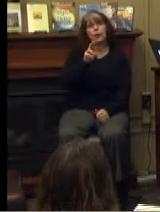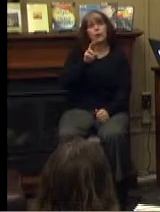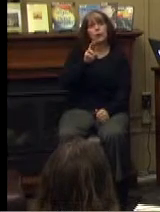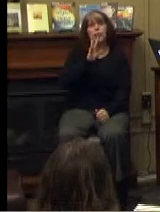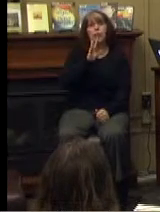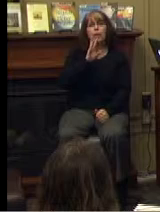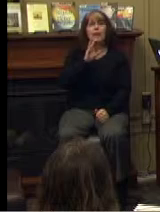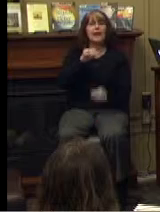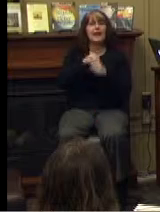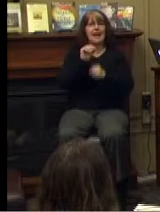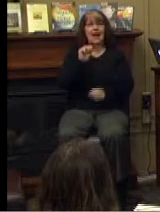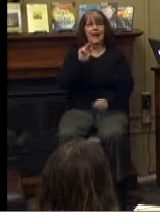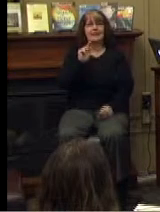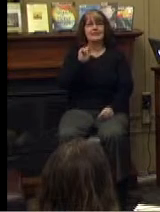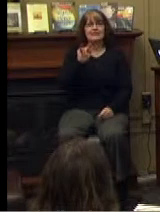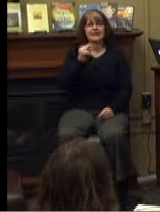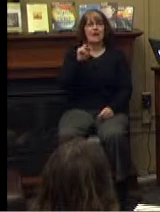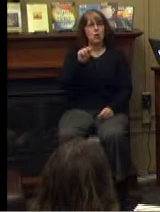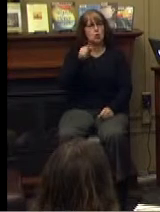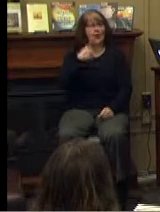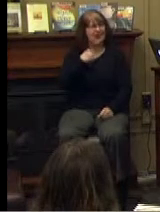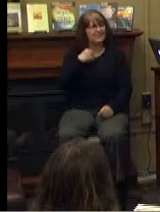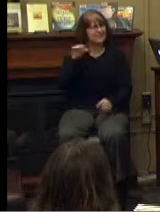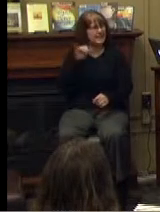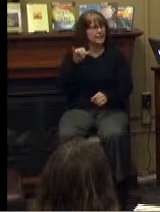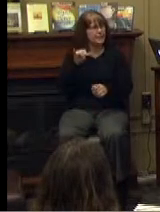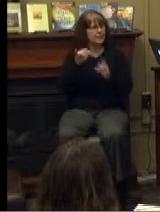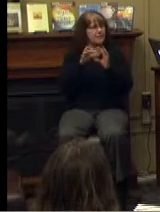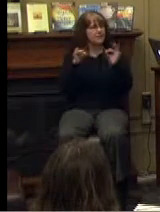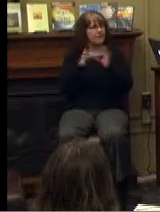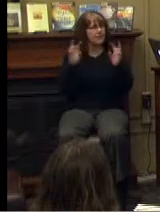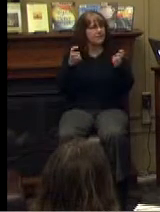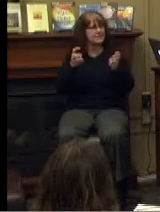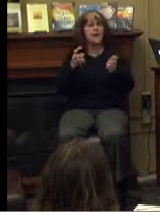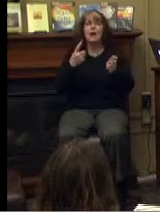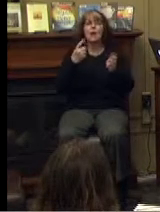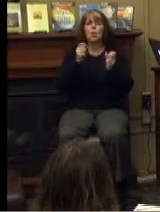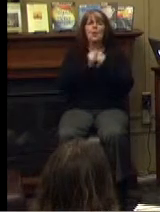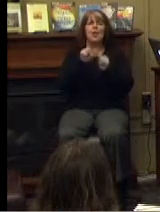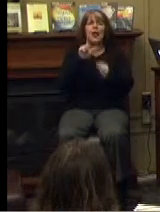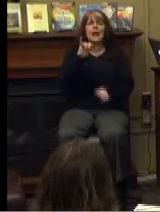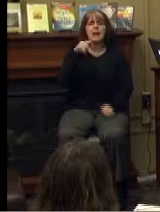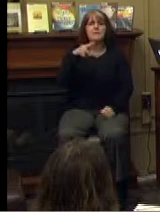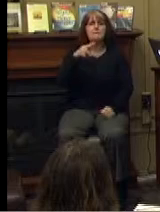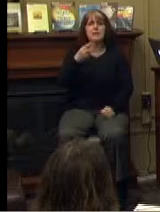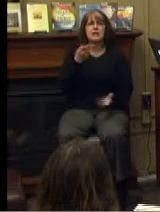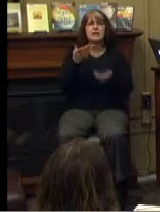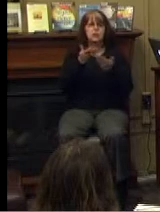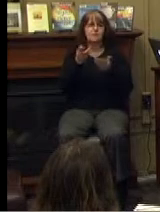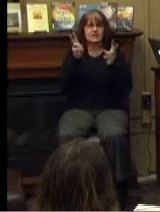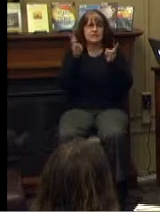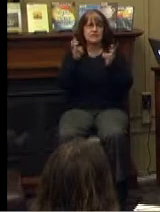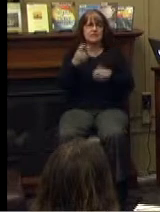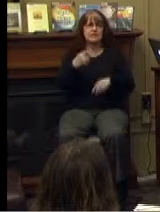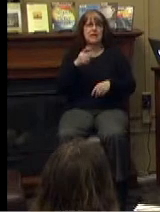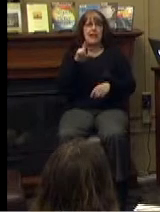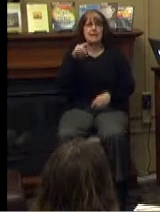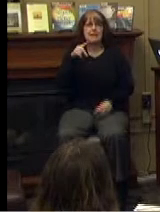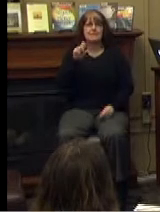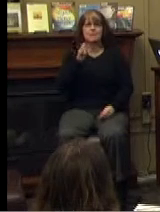with lip service. Do you guys say have that term here? Okay, that means that you're not just saying we're an inclusive, we believe